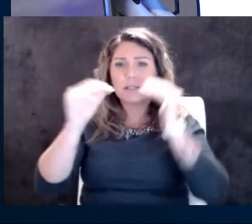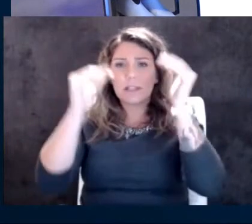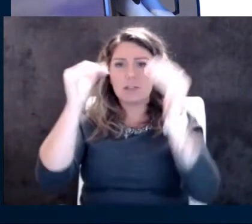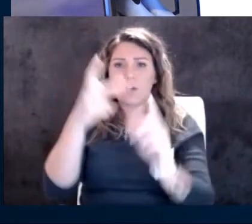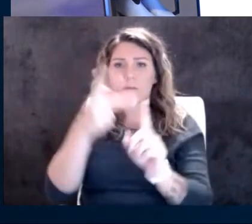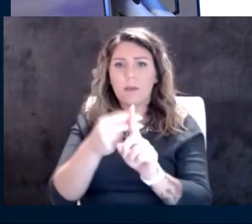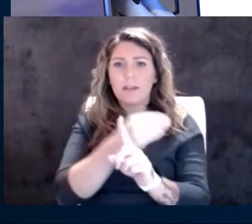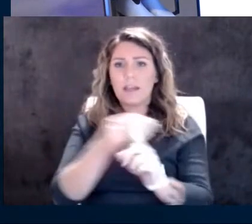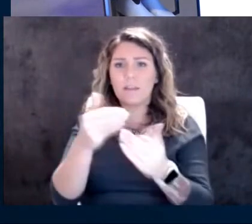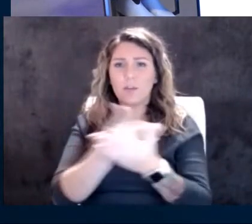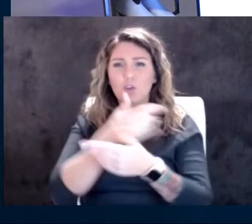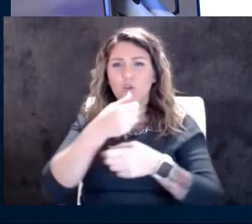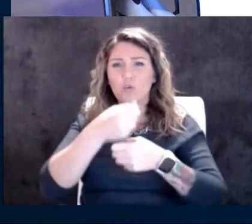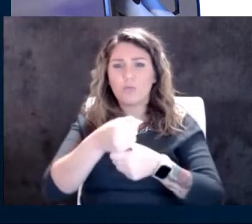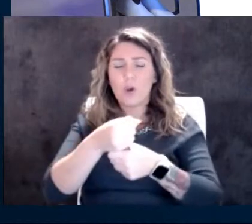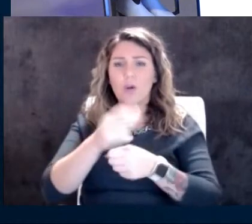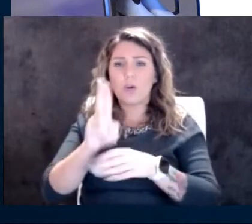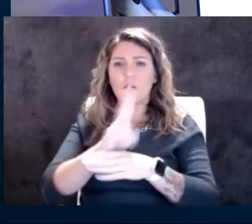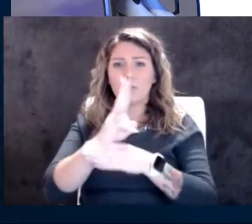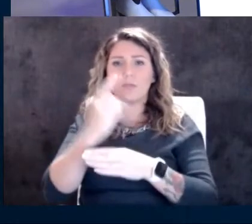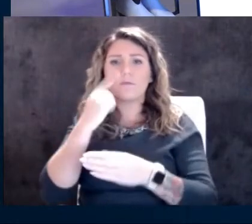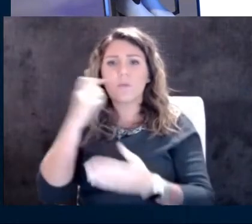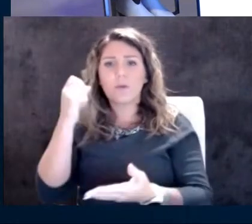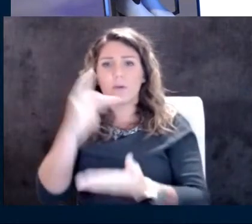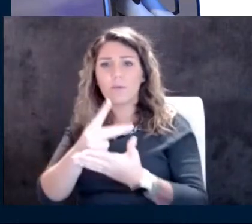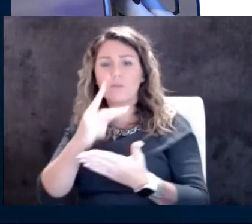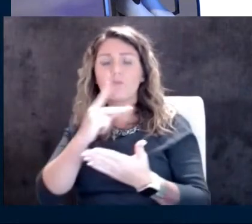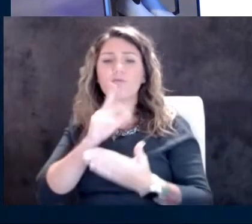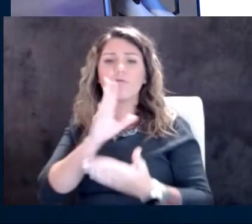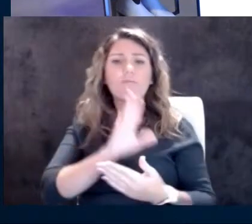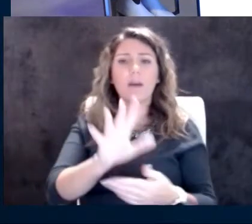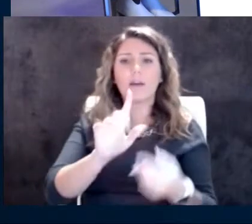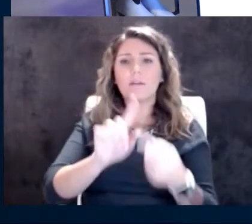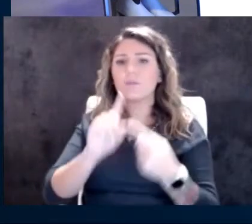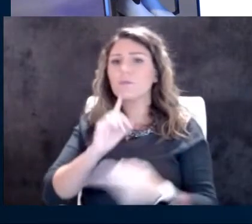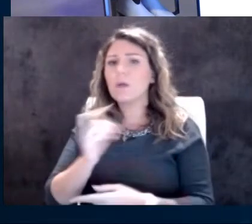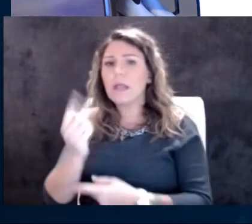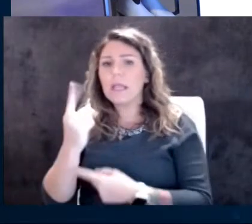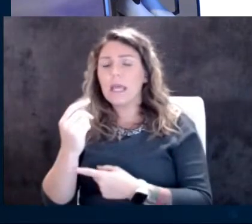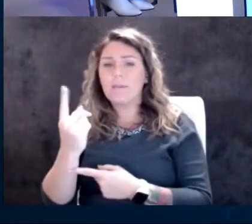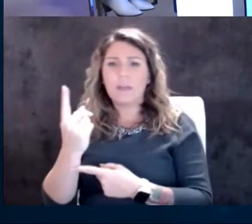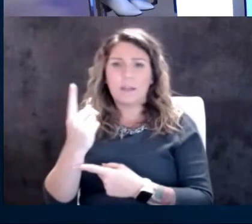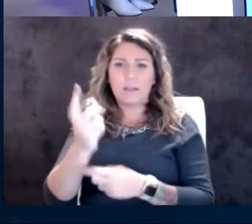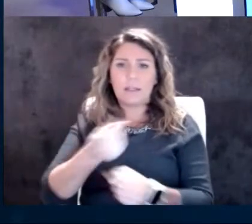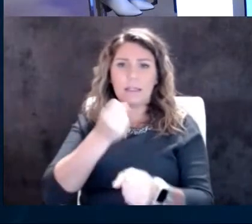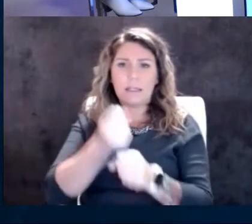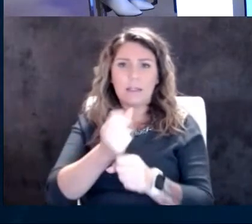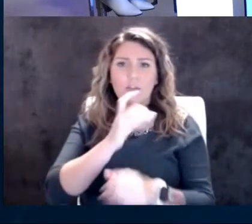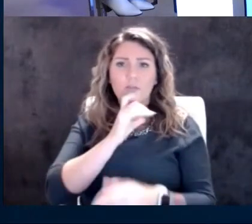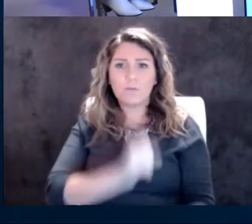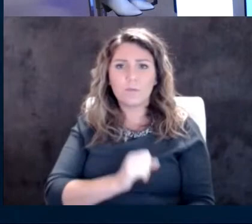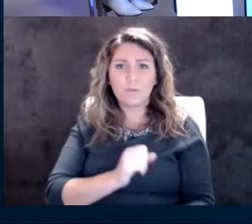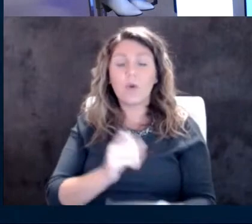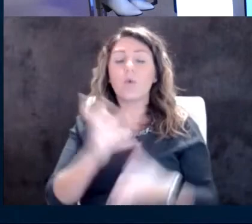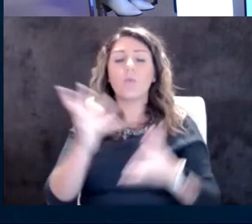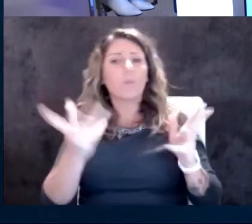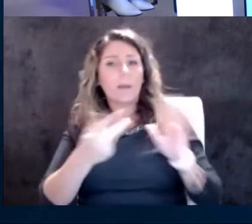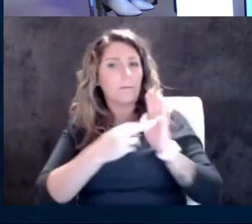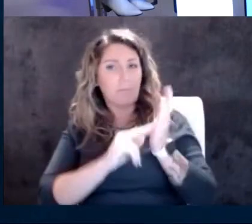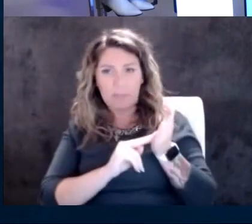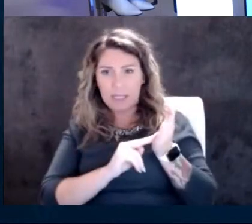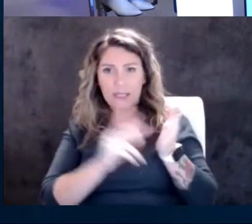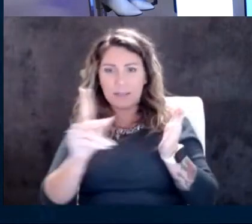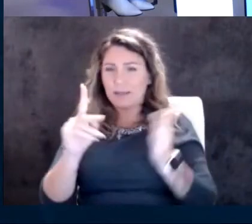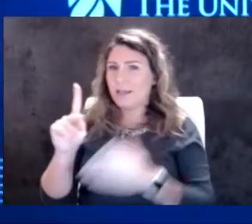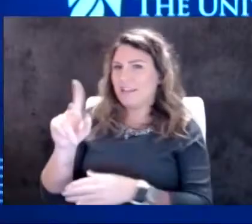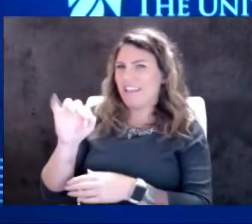be utilized for the approved age range 5 to 11 years of age. Yeah, what they're really just saying, and Catherine can help us address this a little